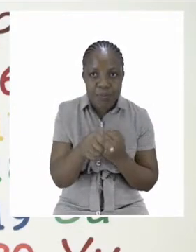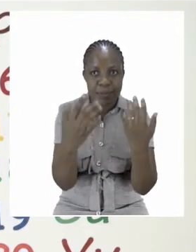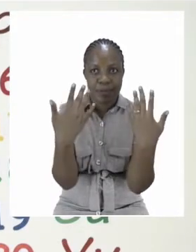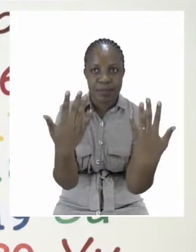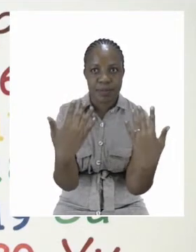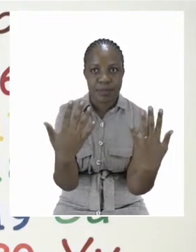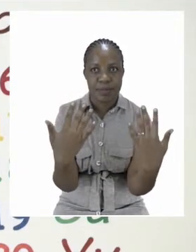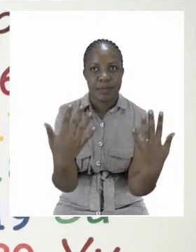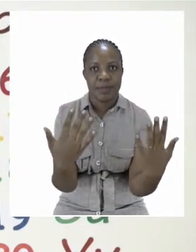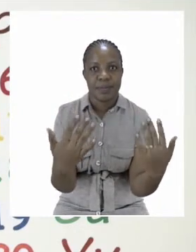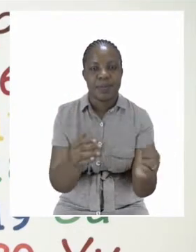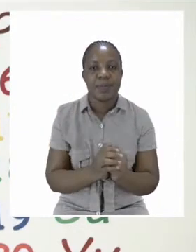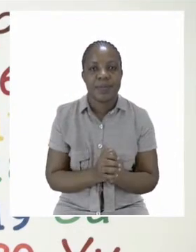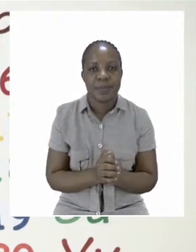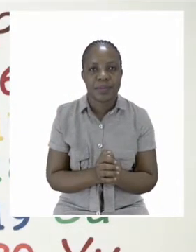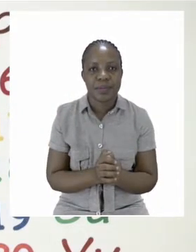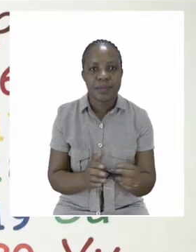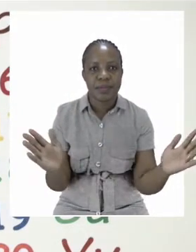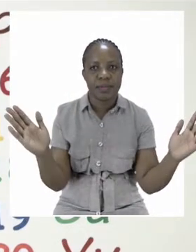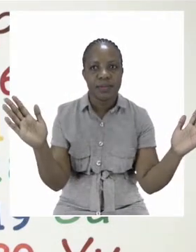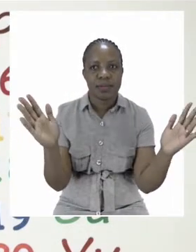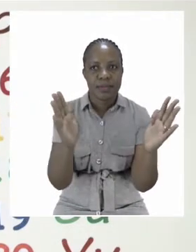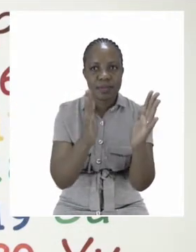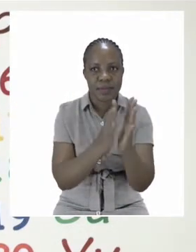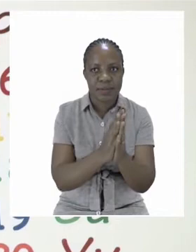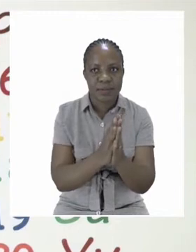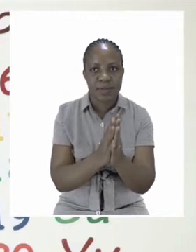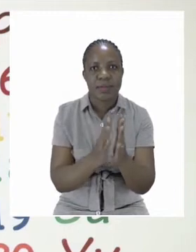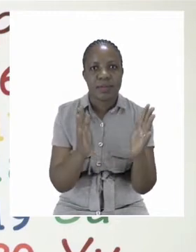hands. Now I want you to clap your hands.